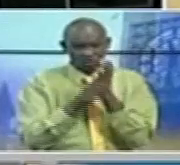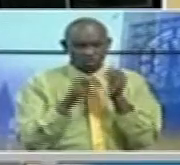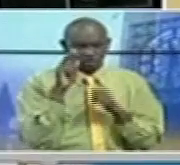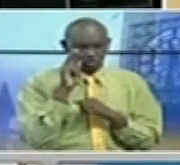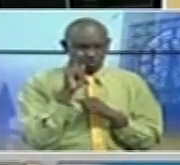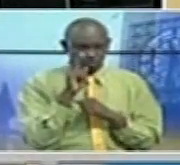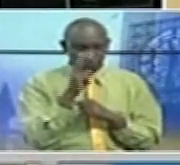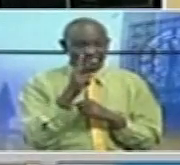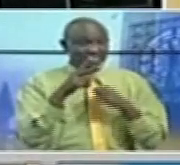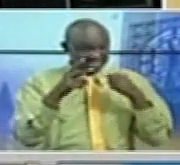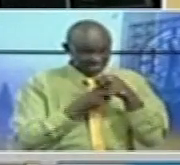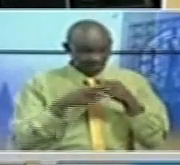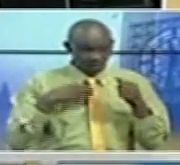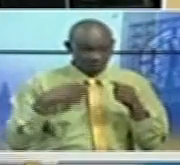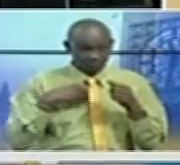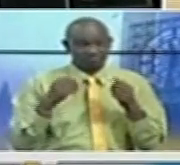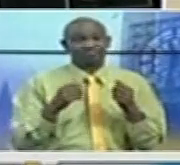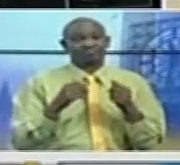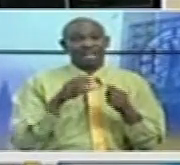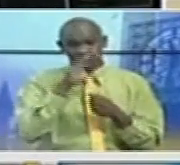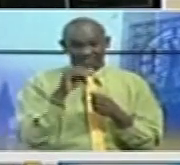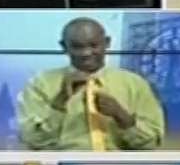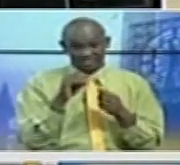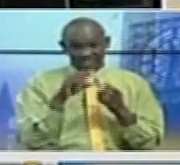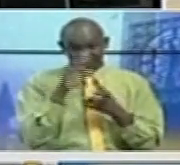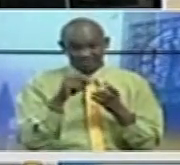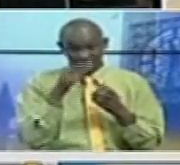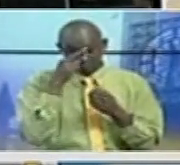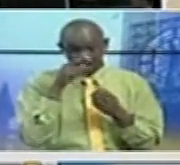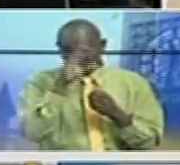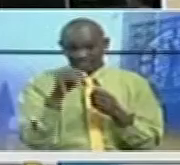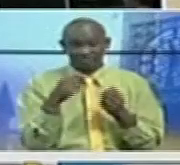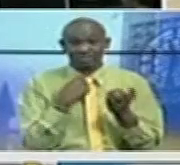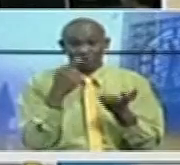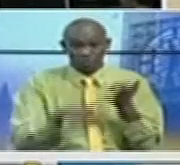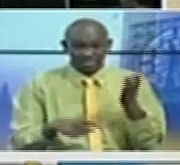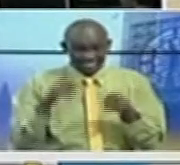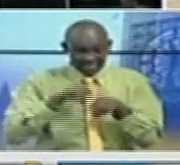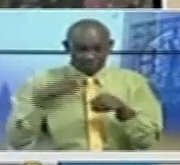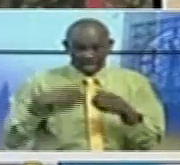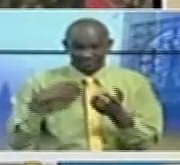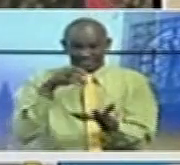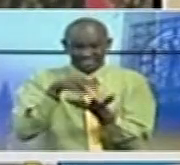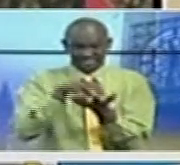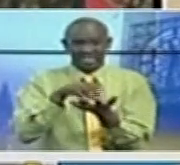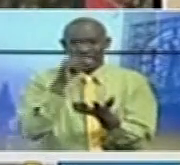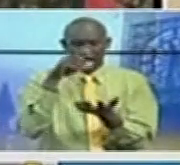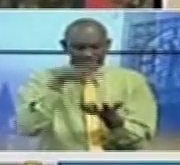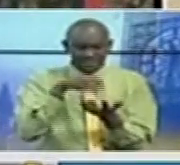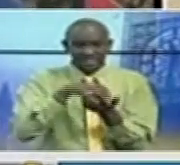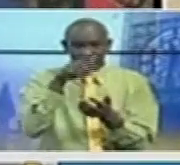27 of the ICC statute, you'll find a disparity. Article 27 is categorical that one's official status does not bar